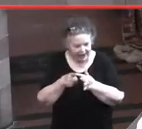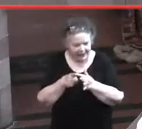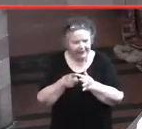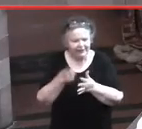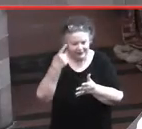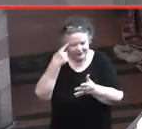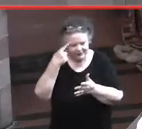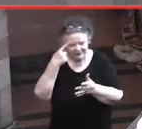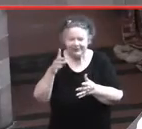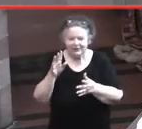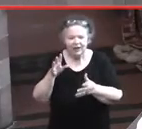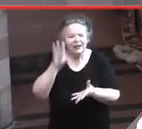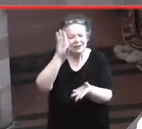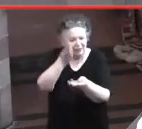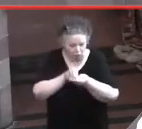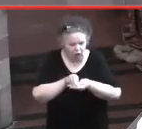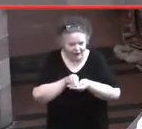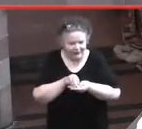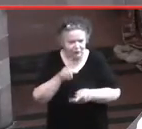of them in case you forget them.